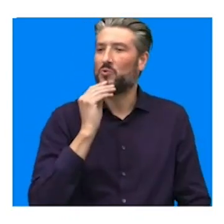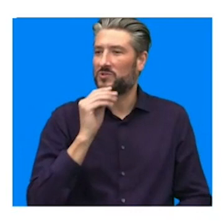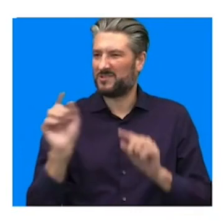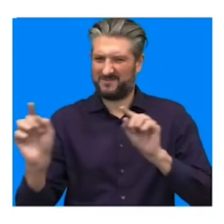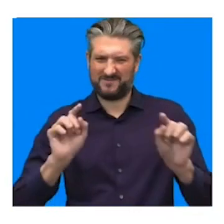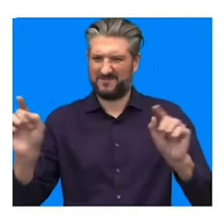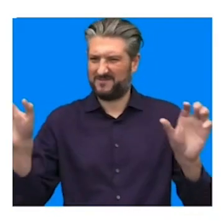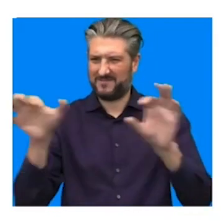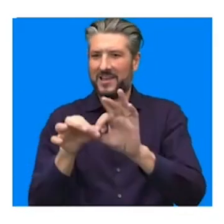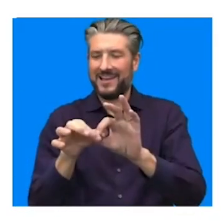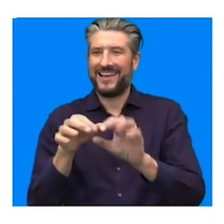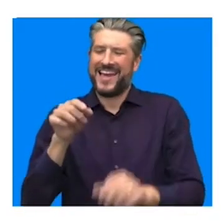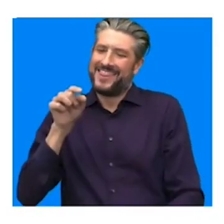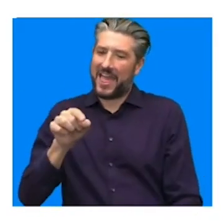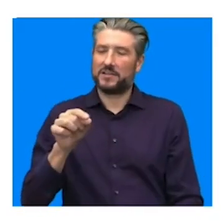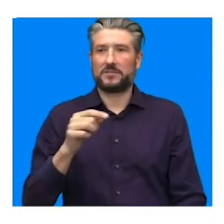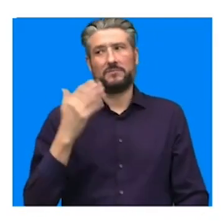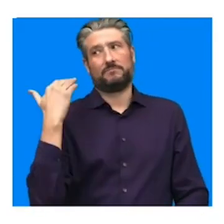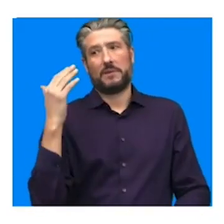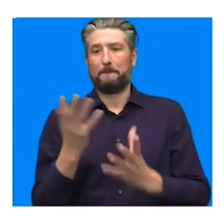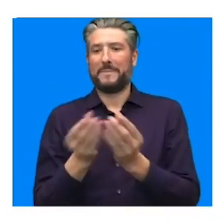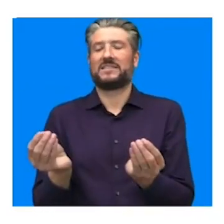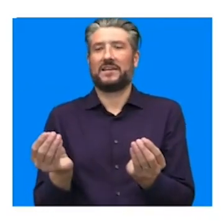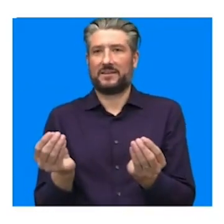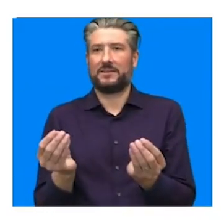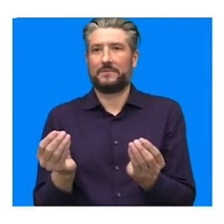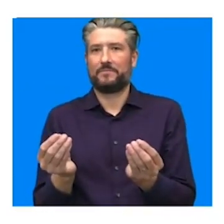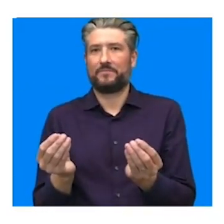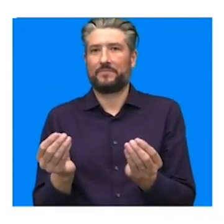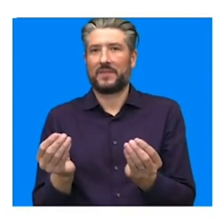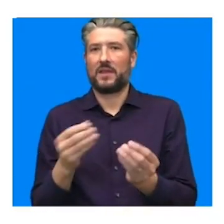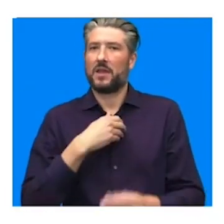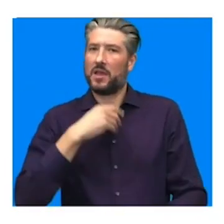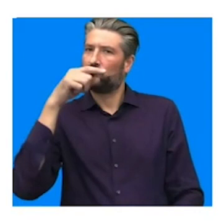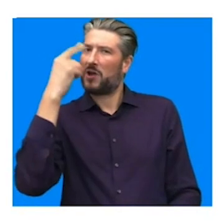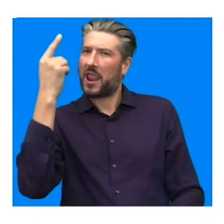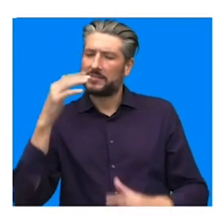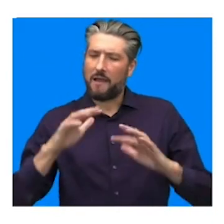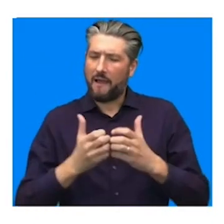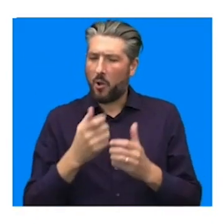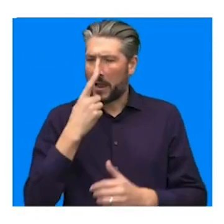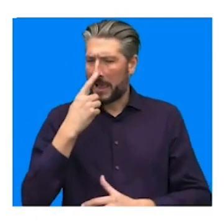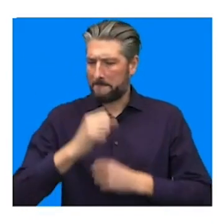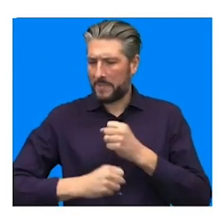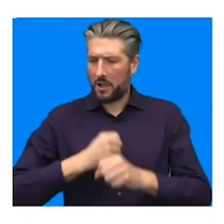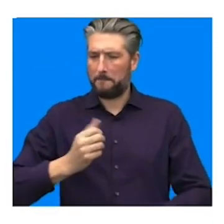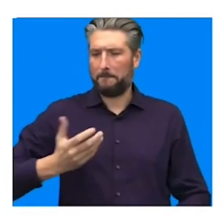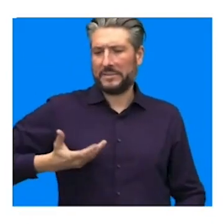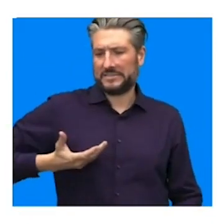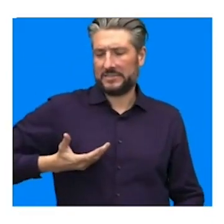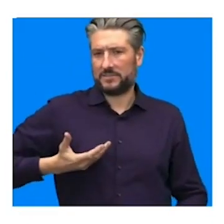was missing, I suppose, and how we then potentially could commercialize this to put it in the hands of people that need